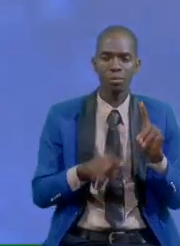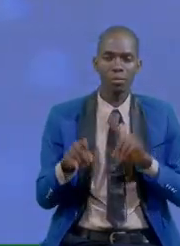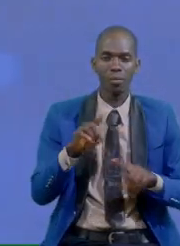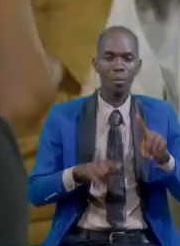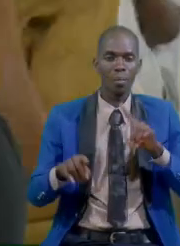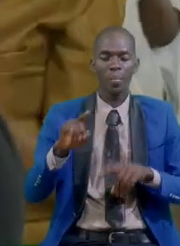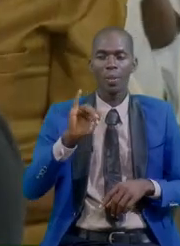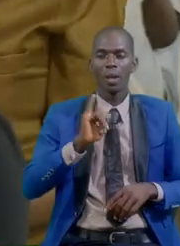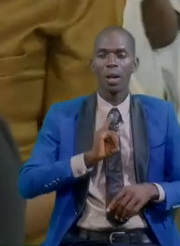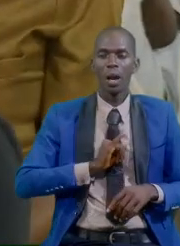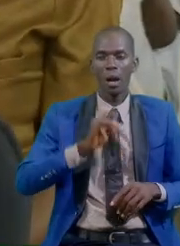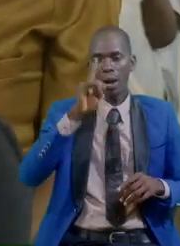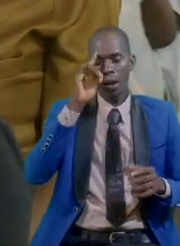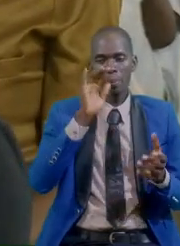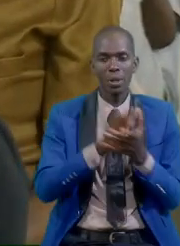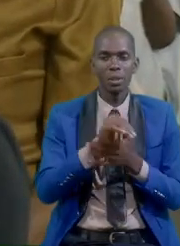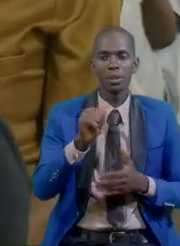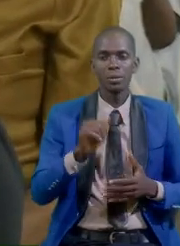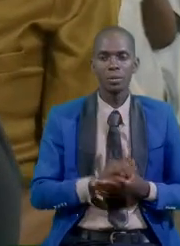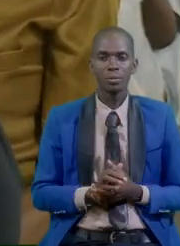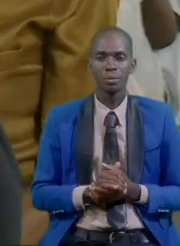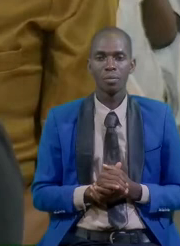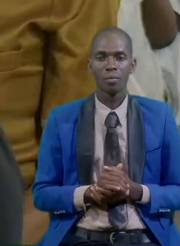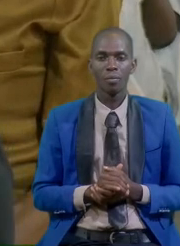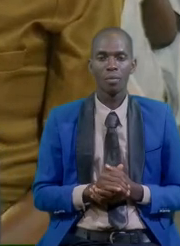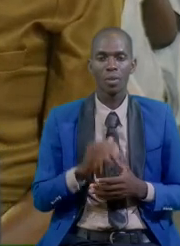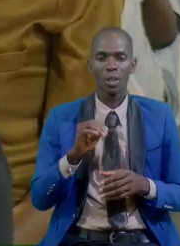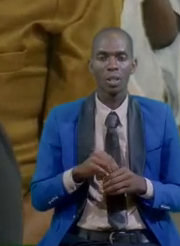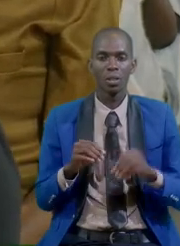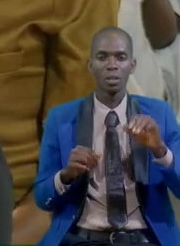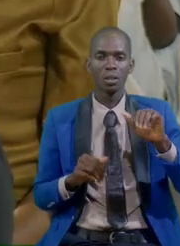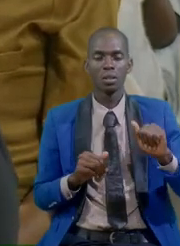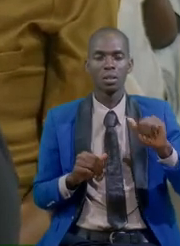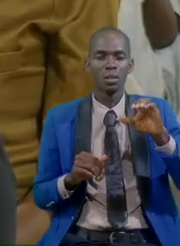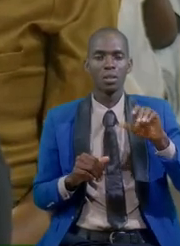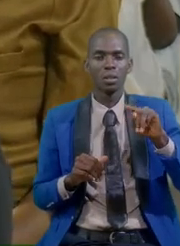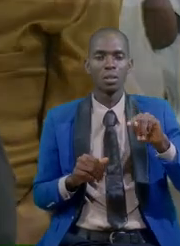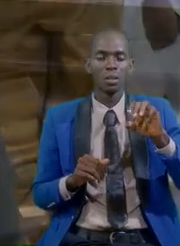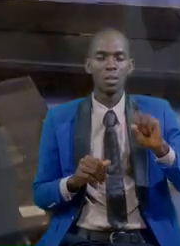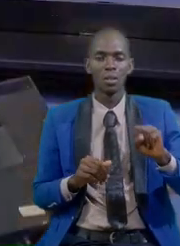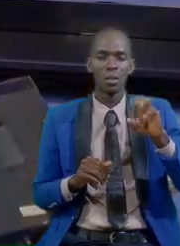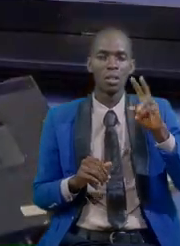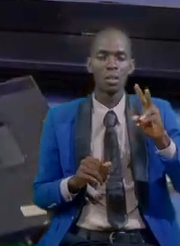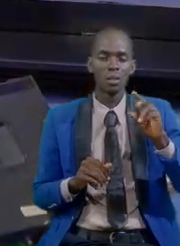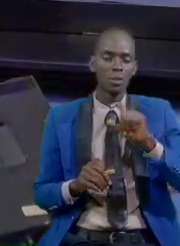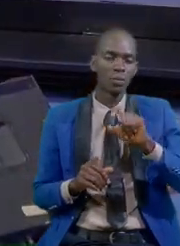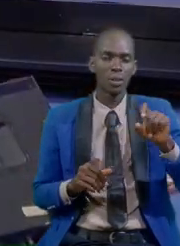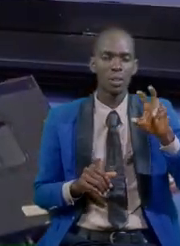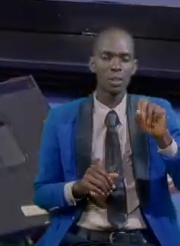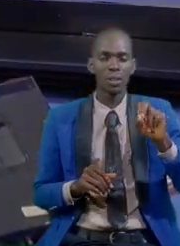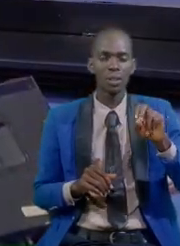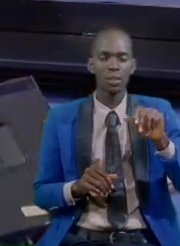I believe. Acts of the Apostles, chapter 16. I'm reading from verse 30.